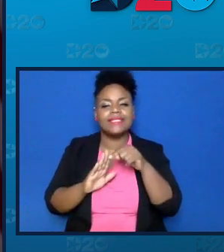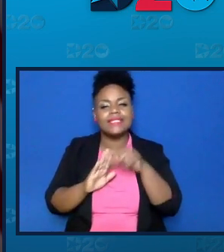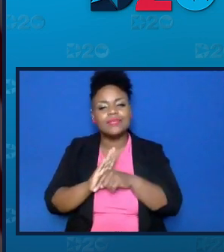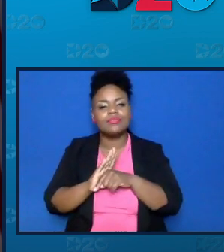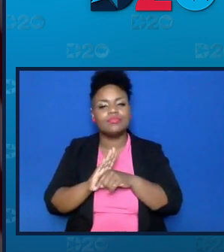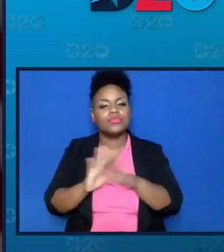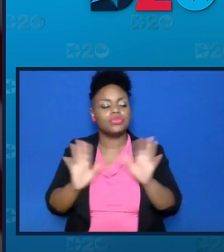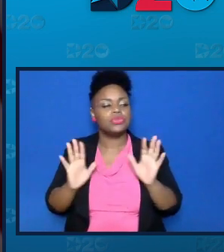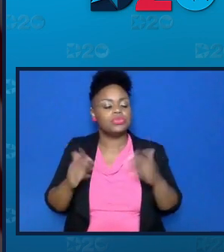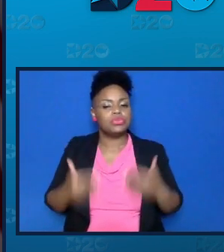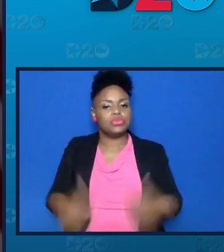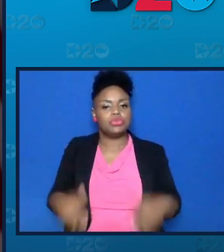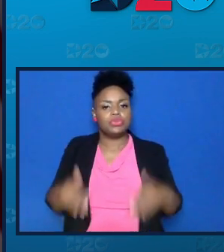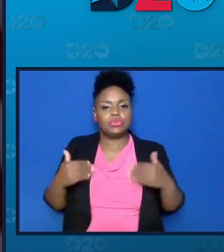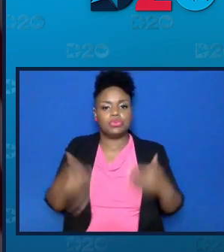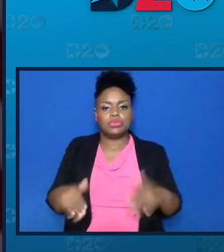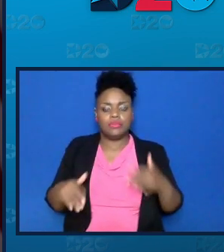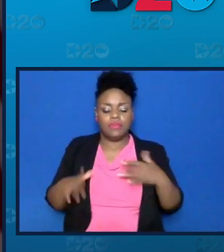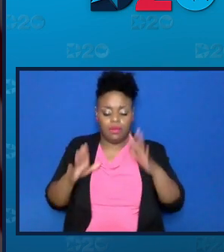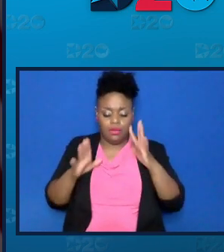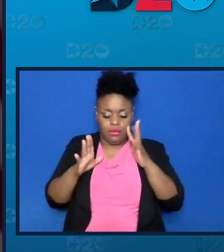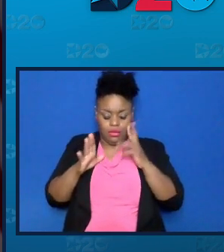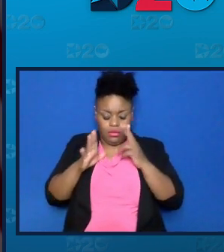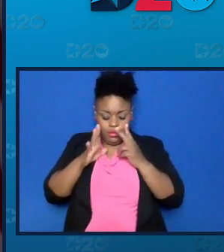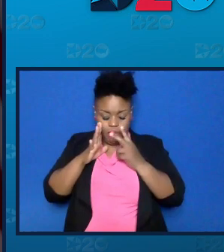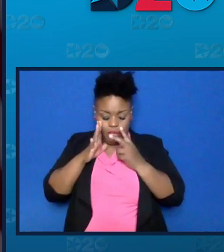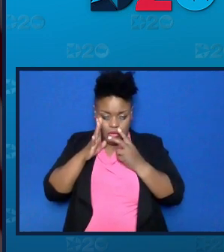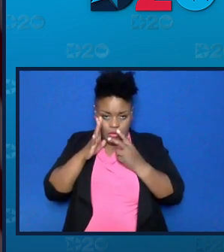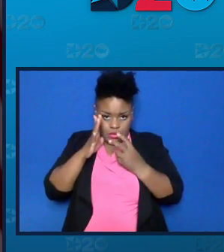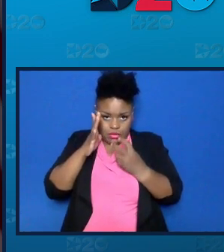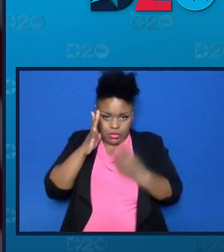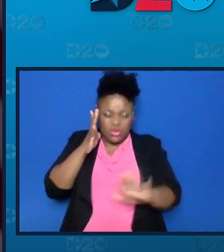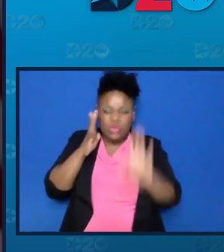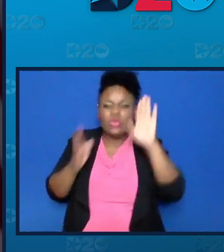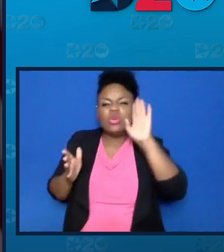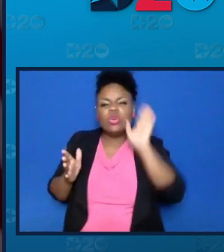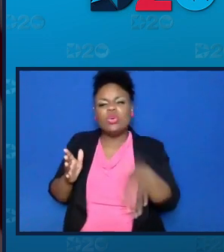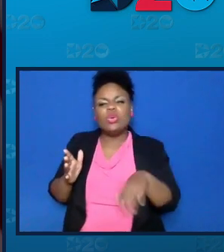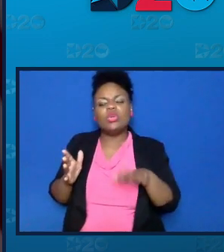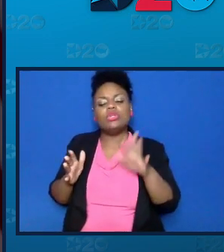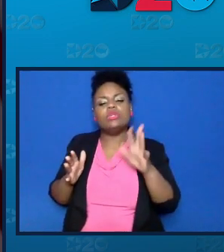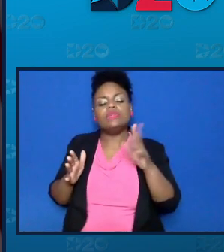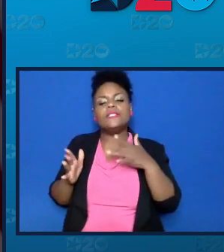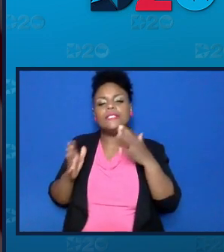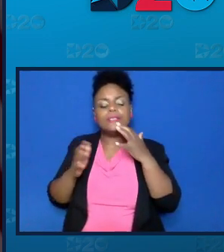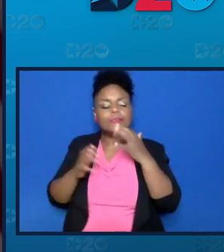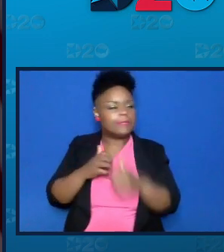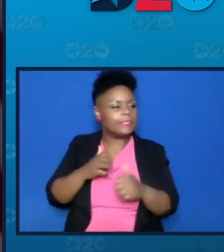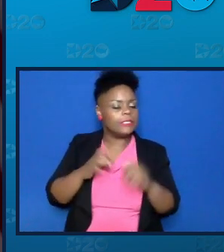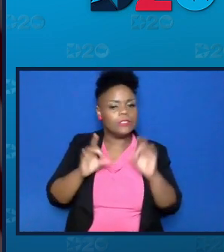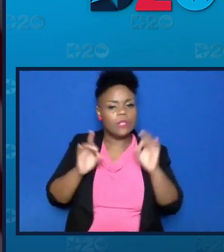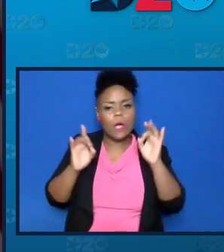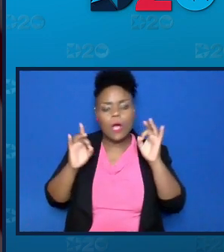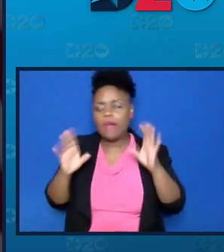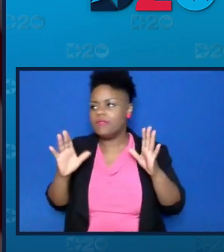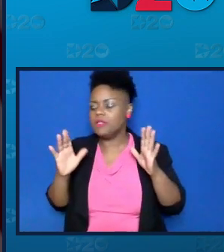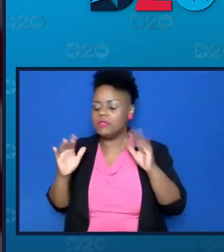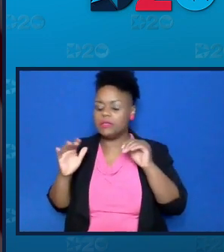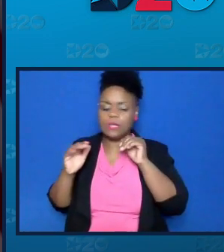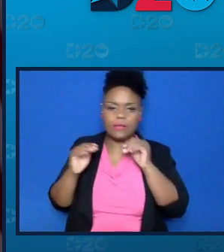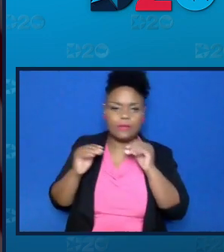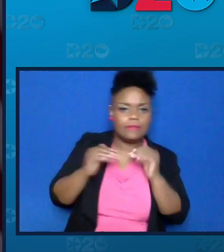it. I know how mean and cruel and unfair life can be